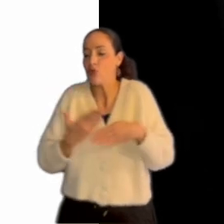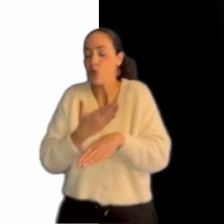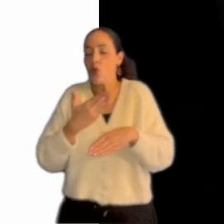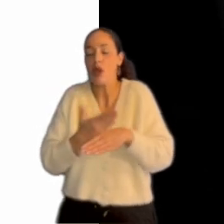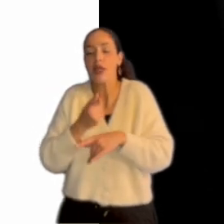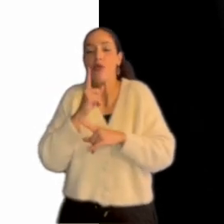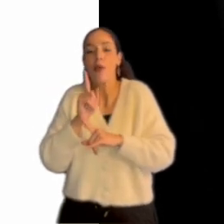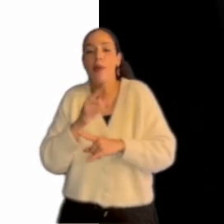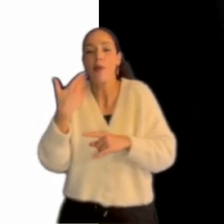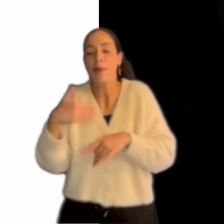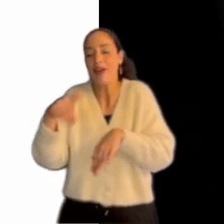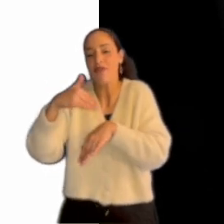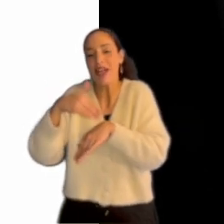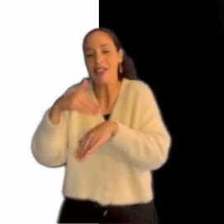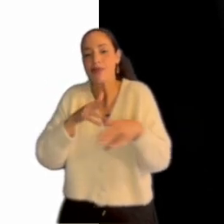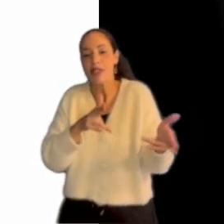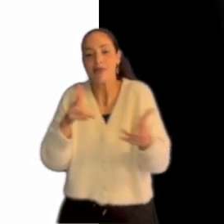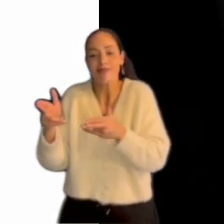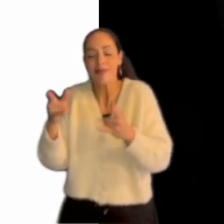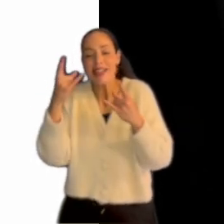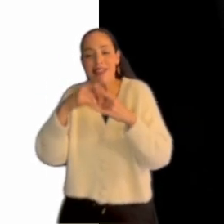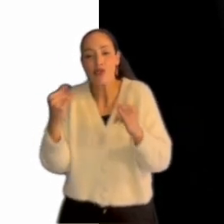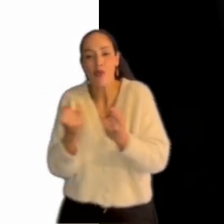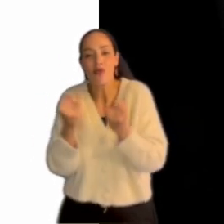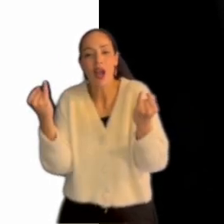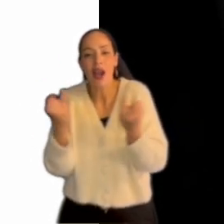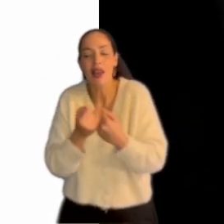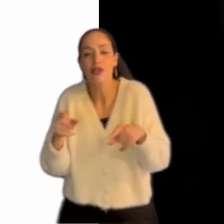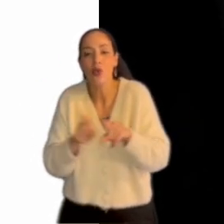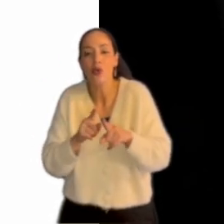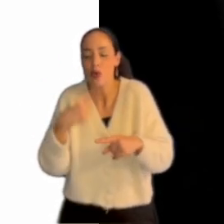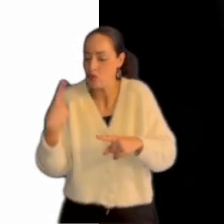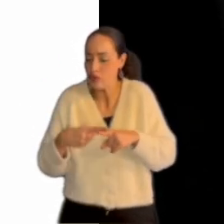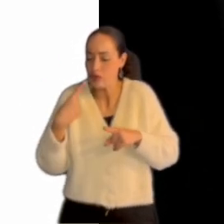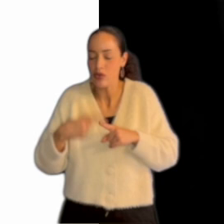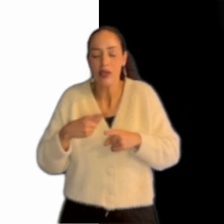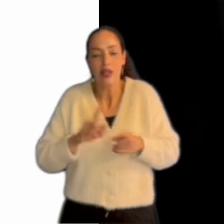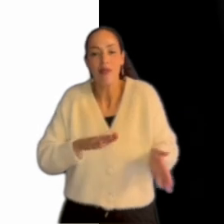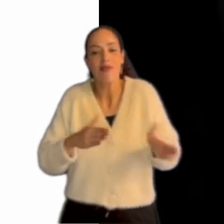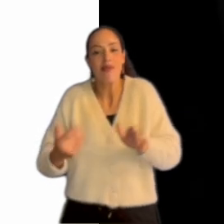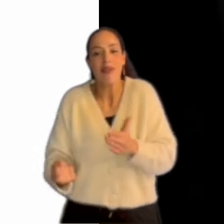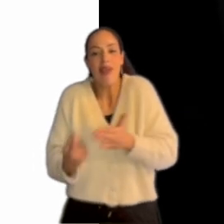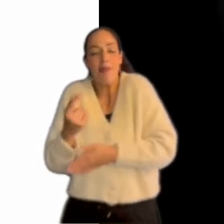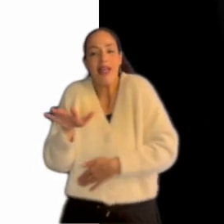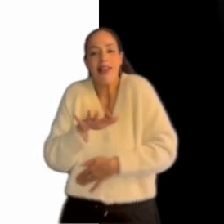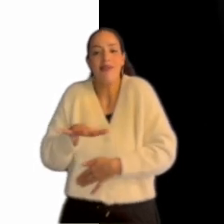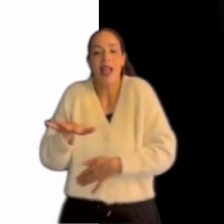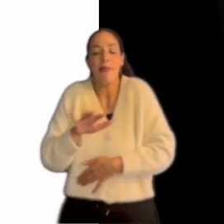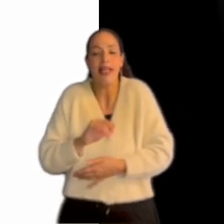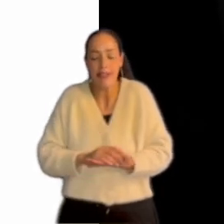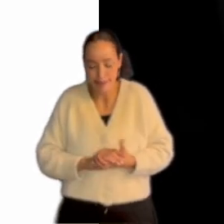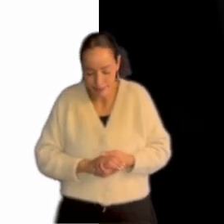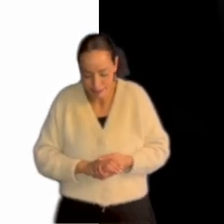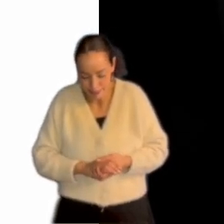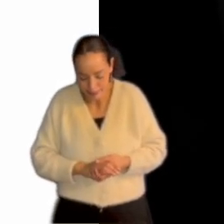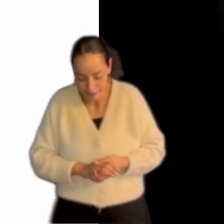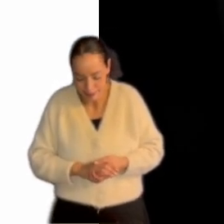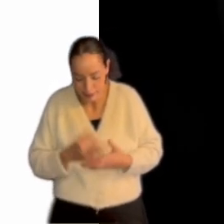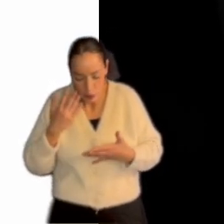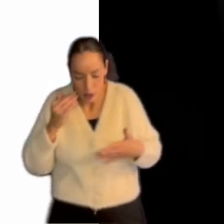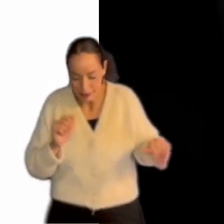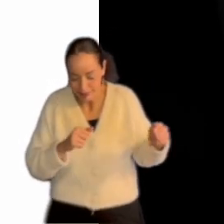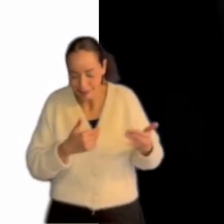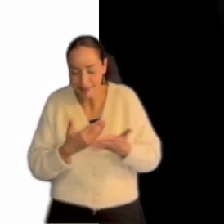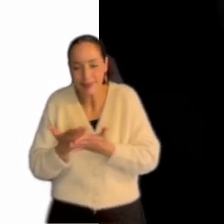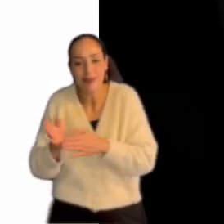Whenever I deliver training on the SENSE model, questions are always raised about how its impact can be measured. A true trauma-informed approach does not readily lend